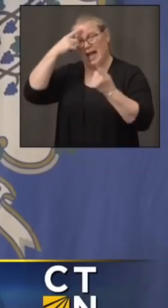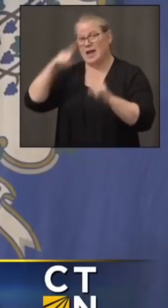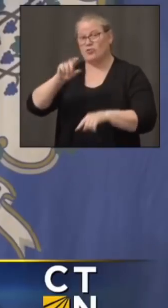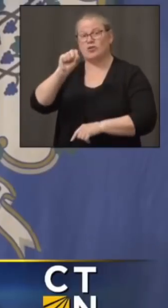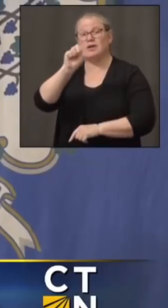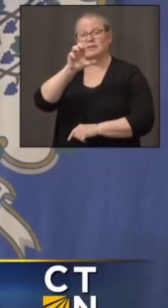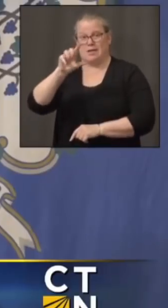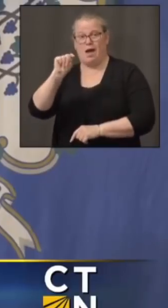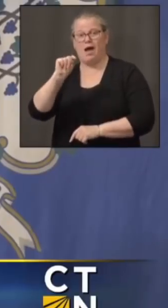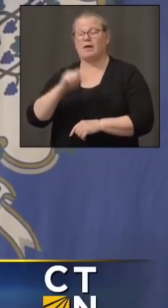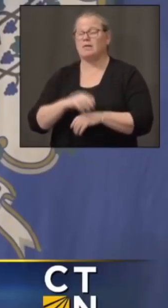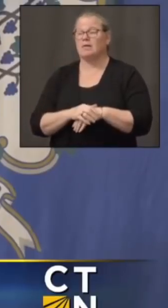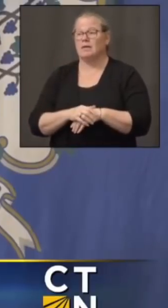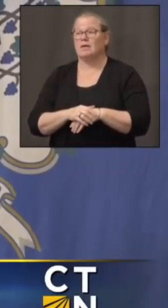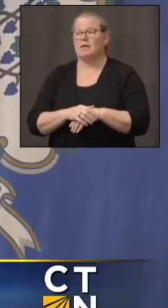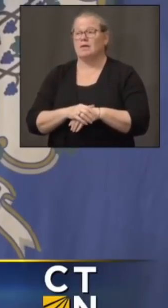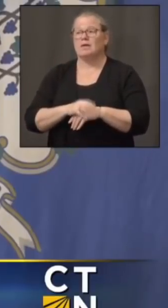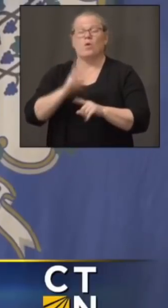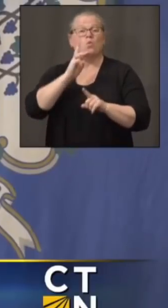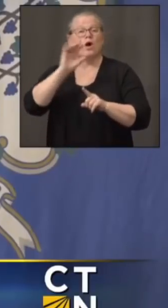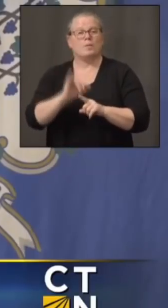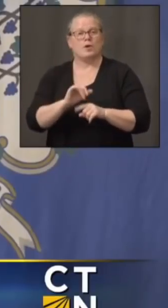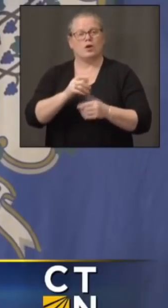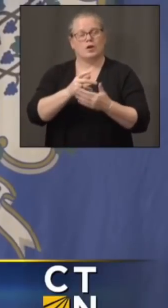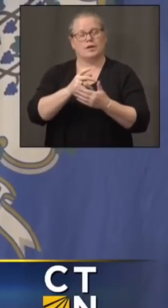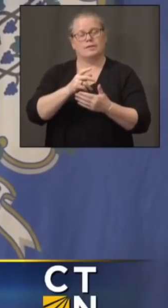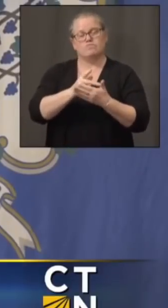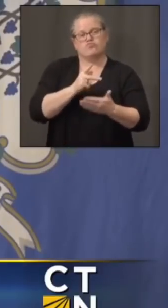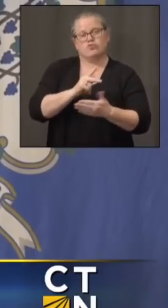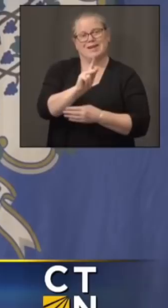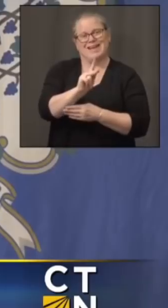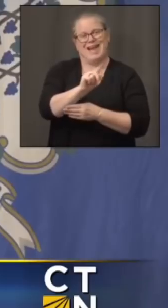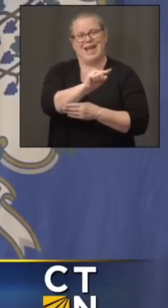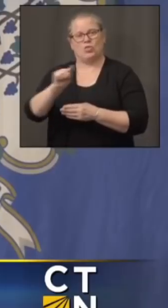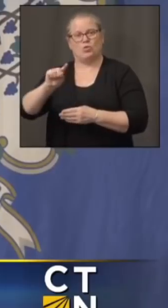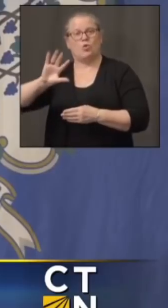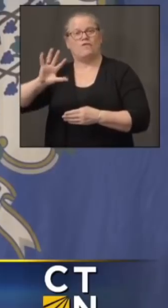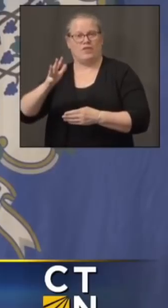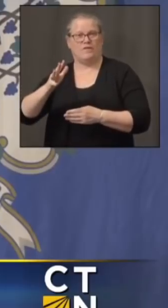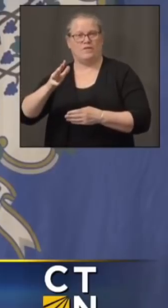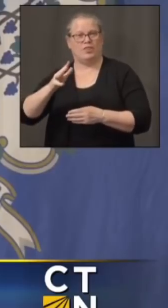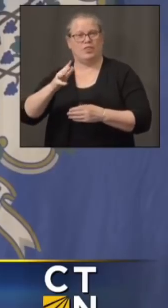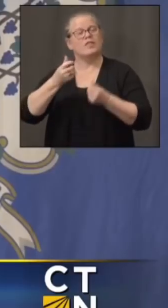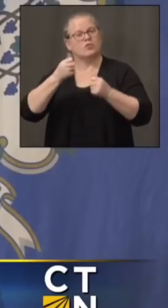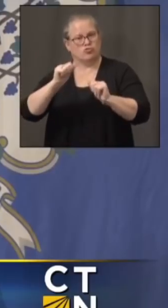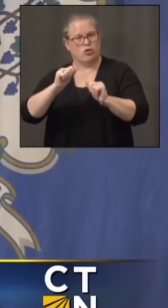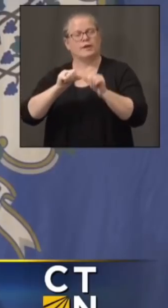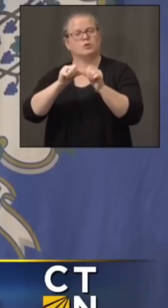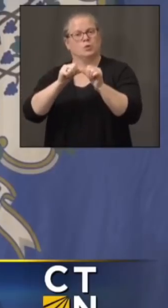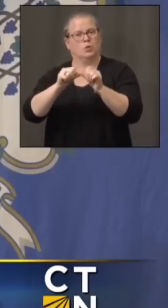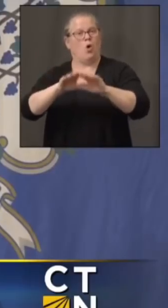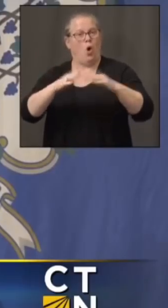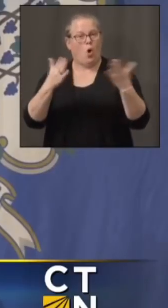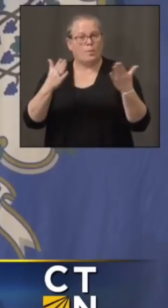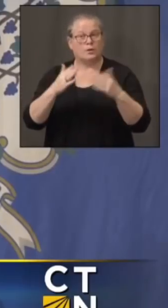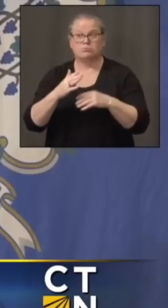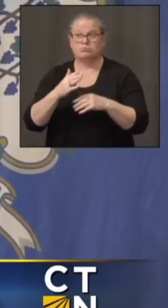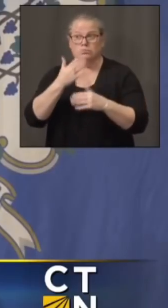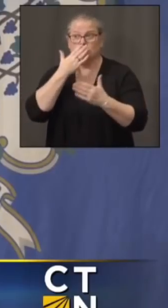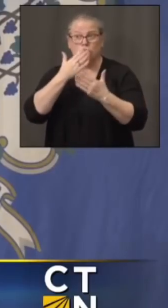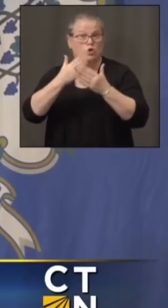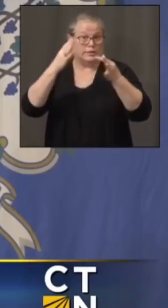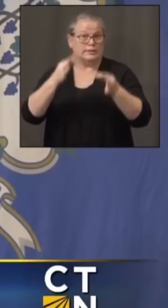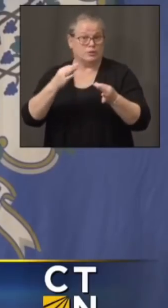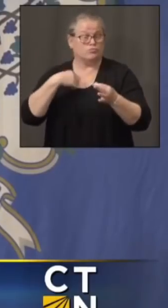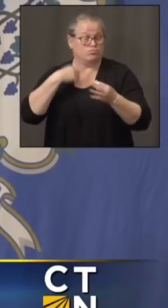5th grade open, which I think is a wise decision. Those other places, look, they can